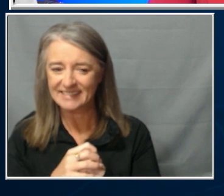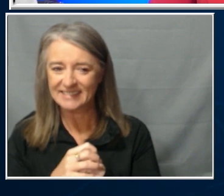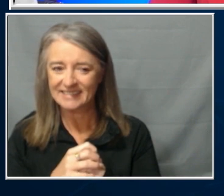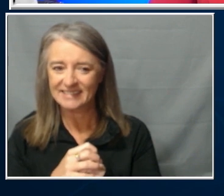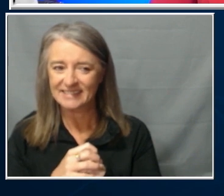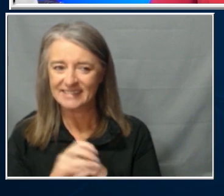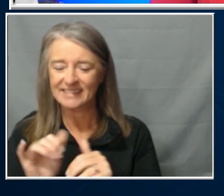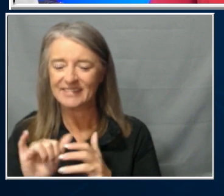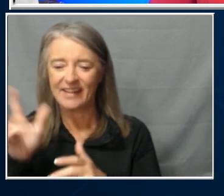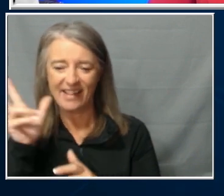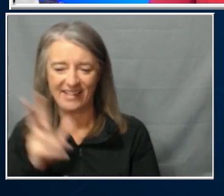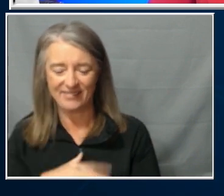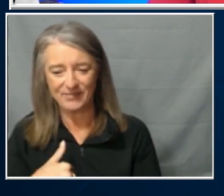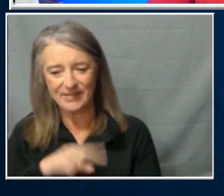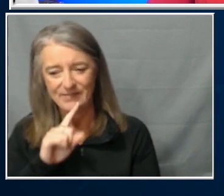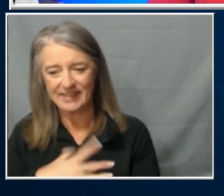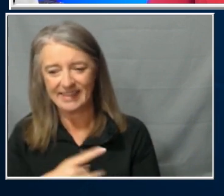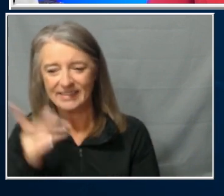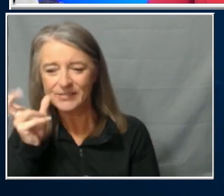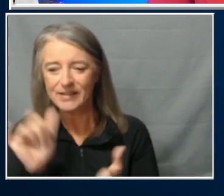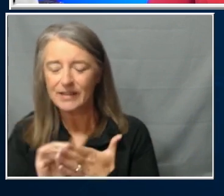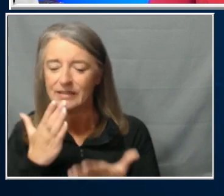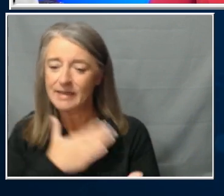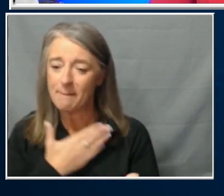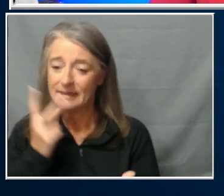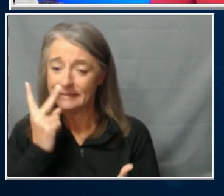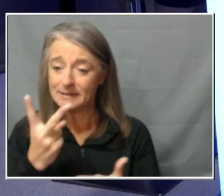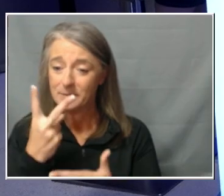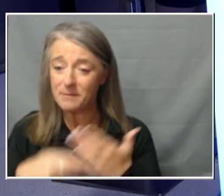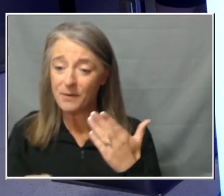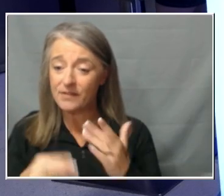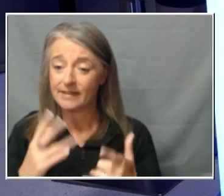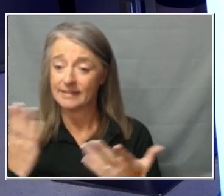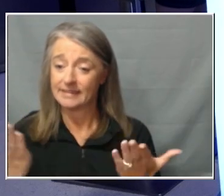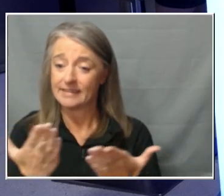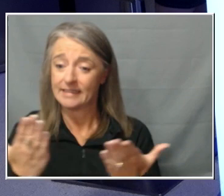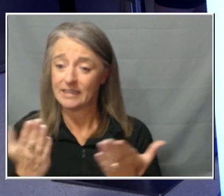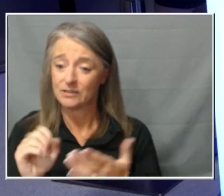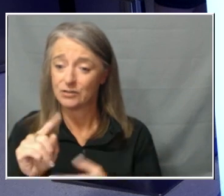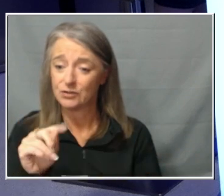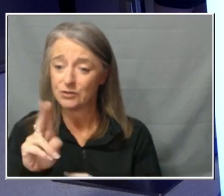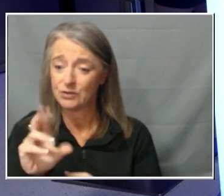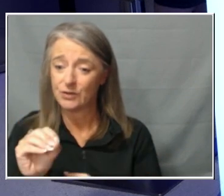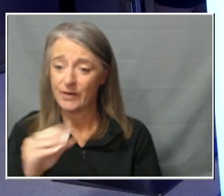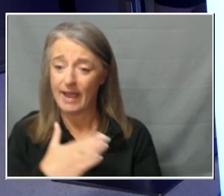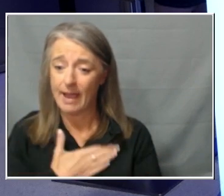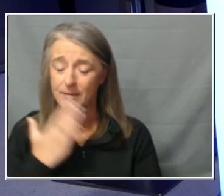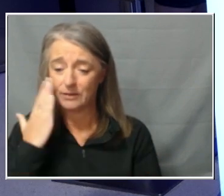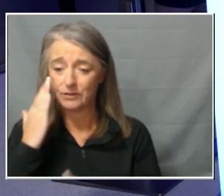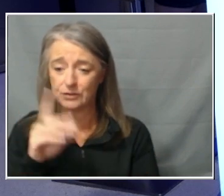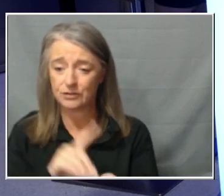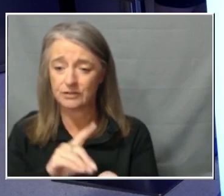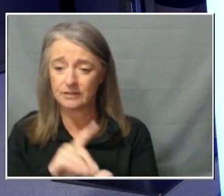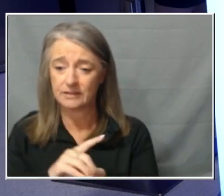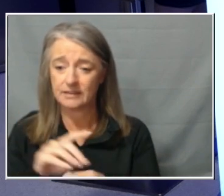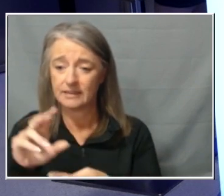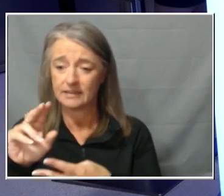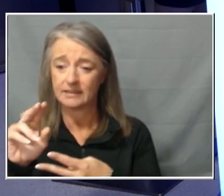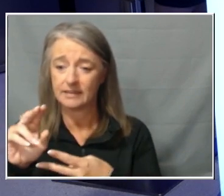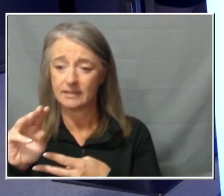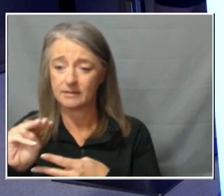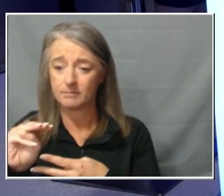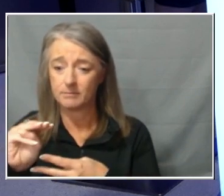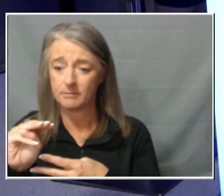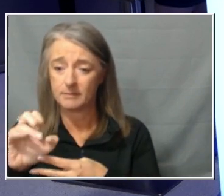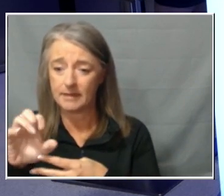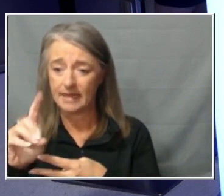That's what we like to hear. So good to see you both. Here with me in studio also, I know you're happy to know, we have Dr. Nausheen Ahmed, a